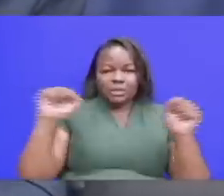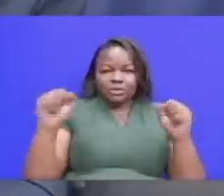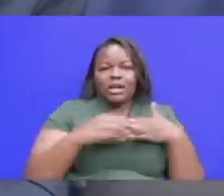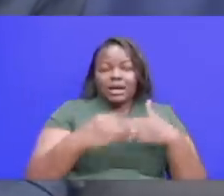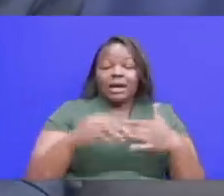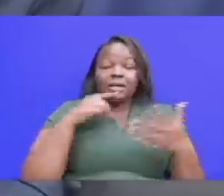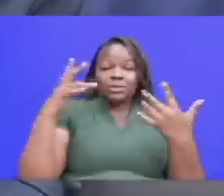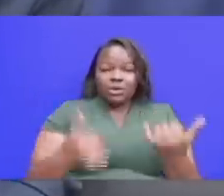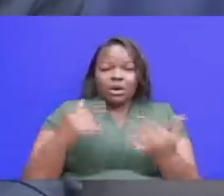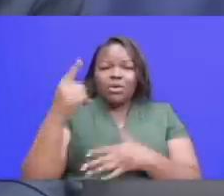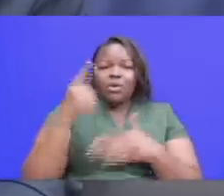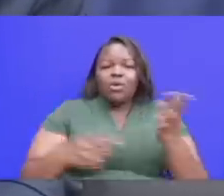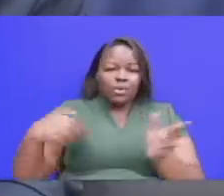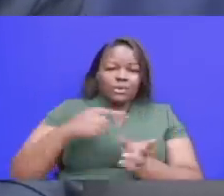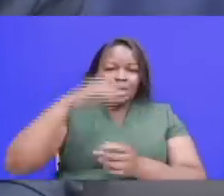know.